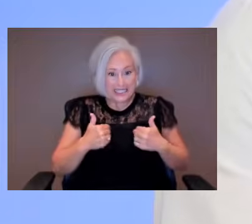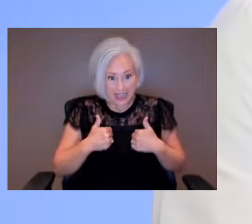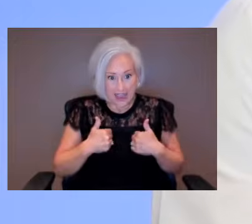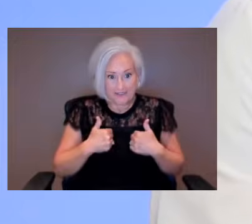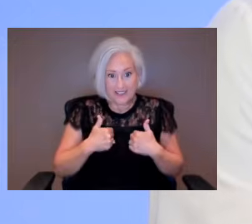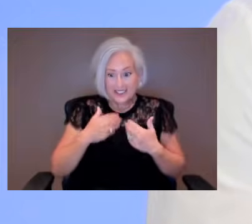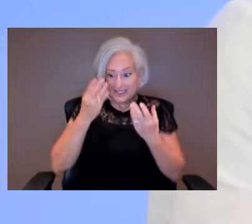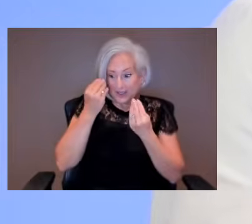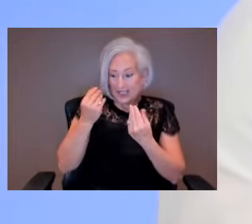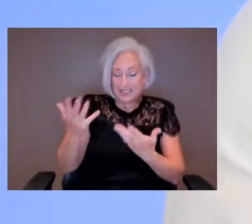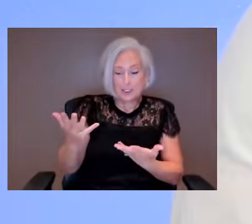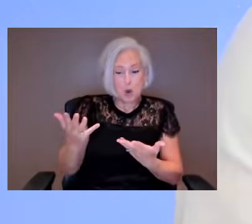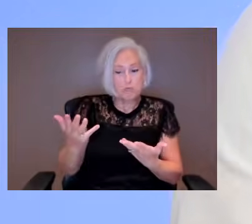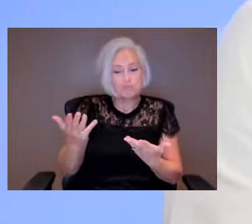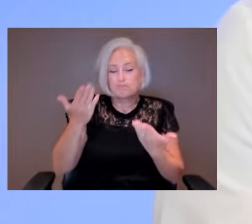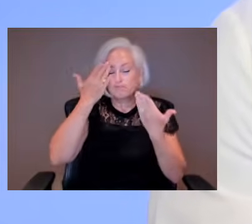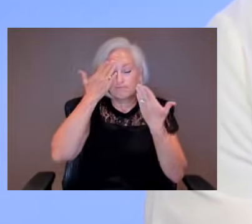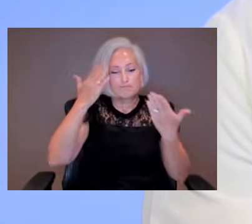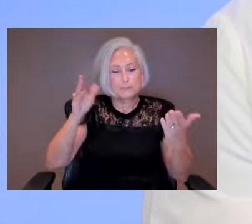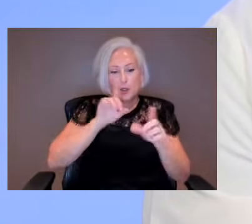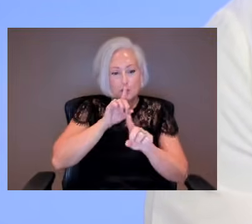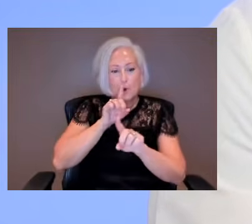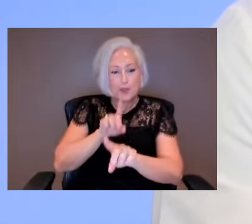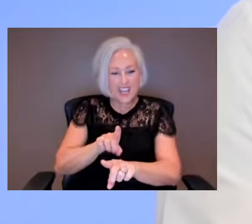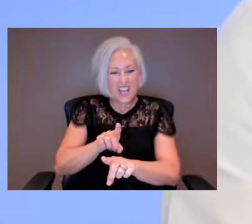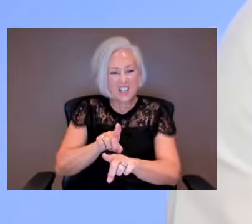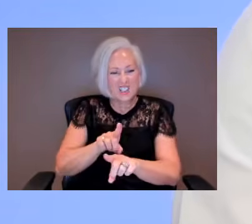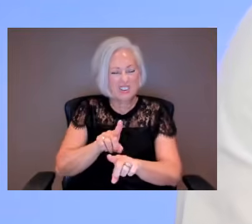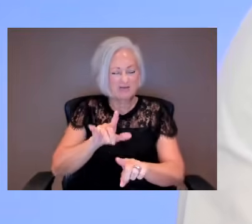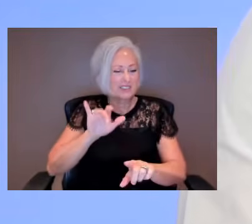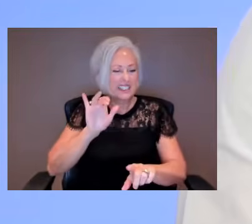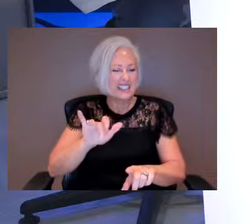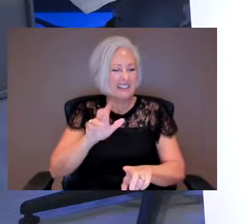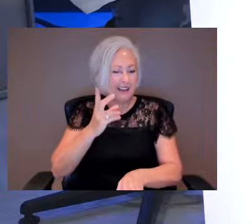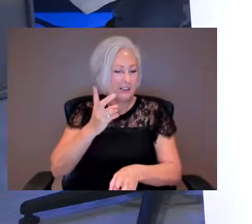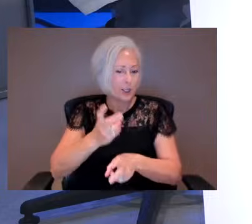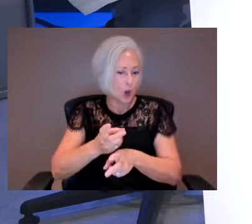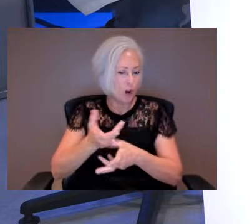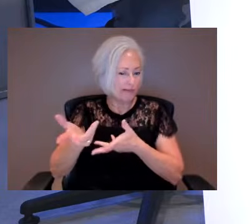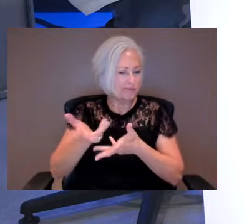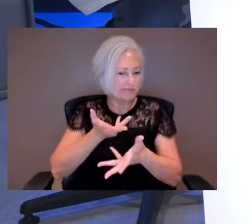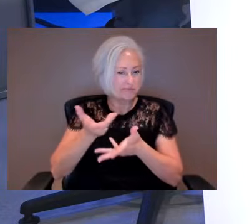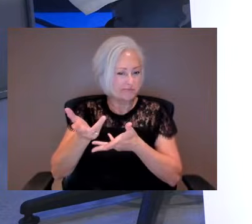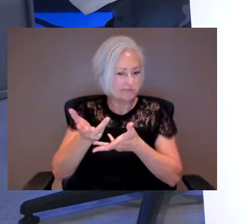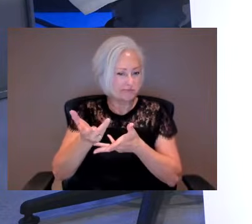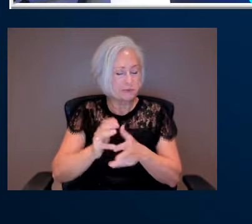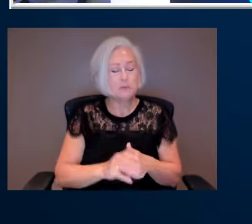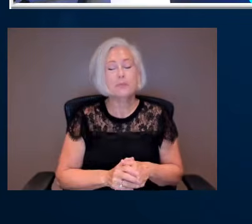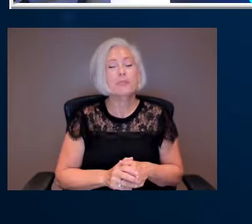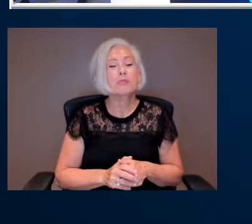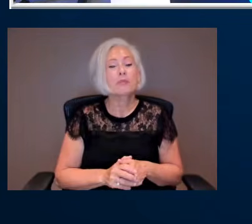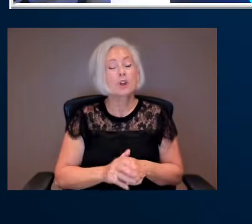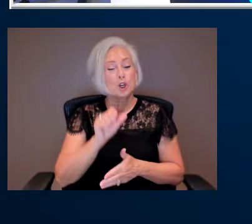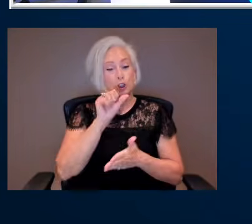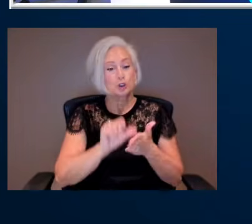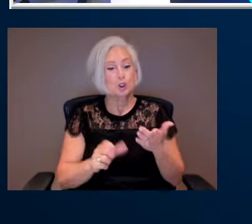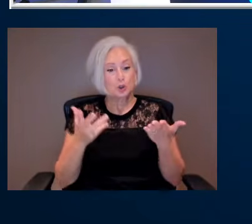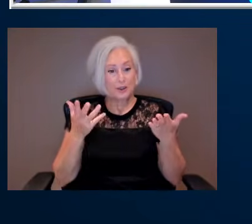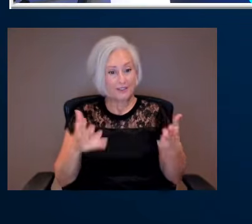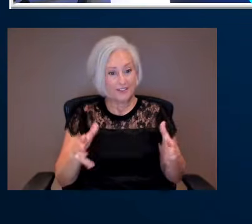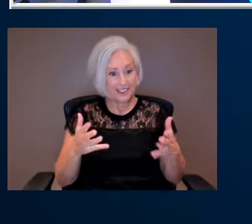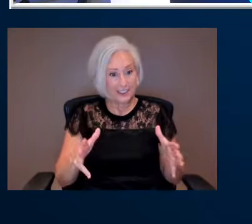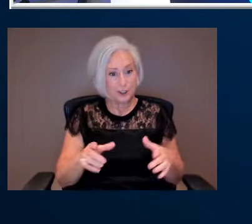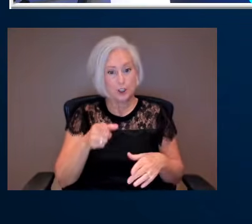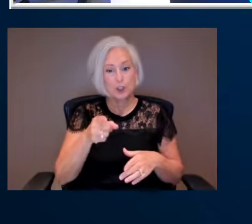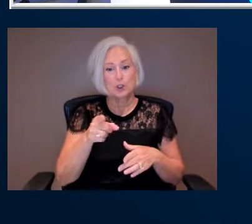answer to this is kind of a challenging discussion for most patients. Matt, after surgery, you went through 17 immunotherapy